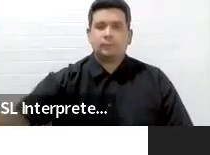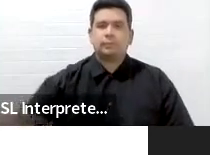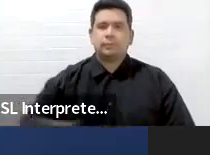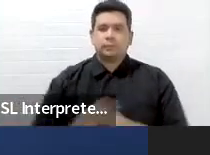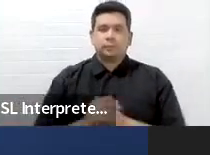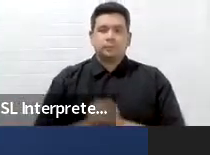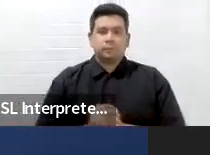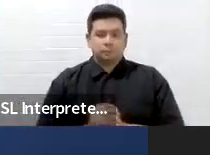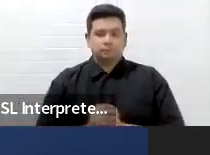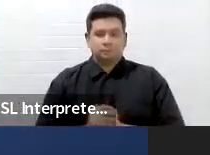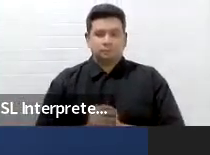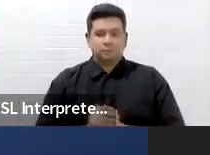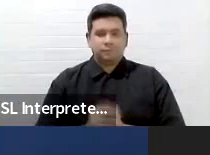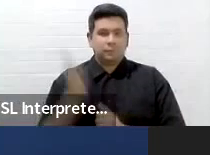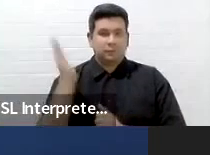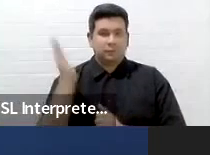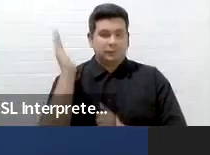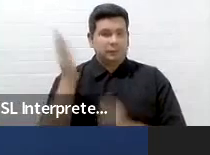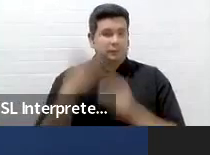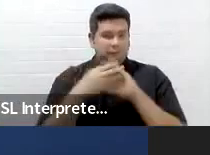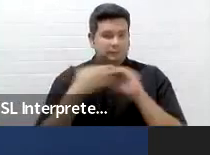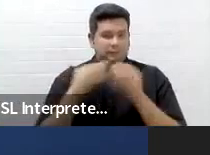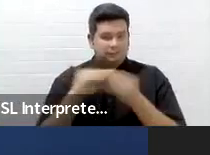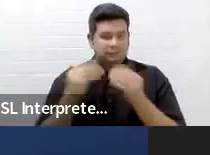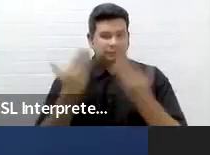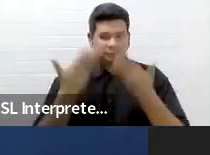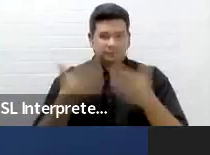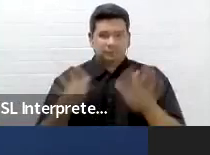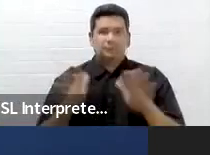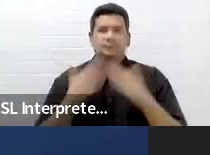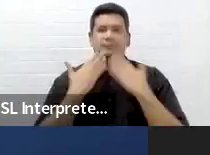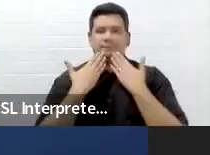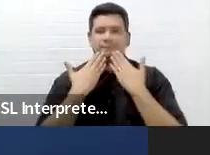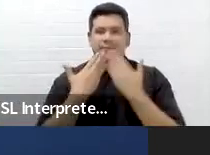So that ends my presentation. Thank you very much.